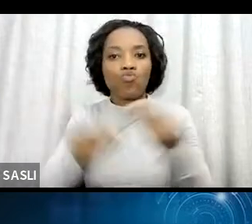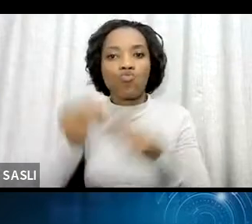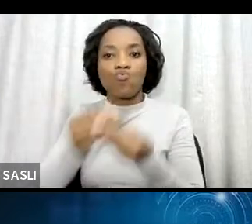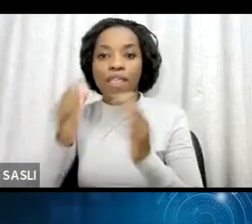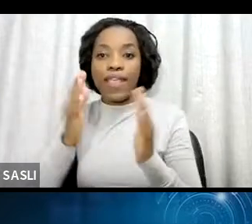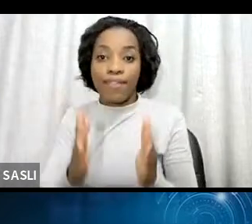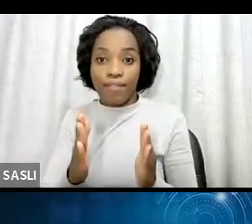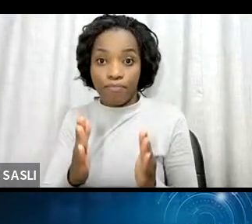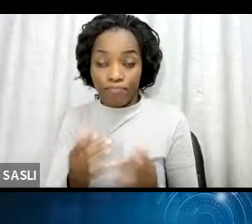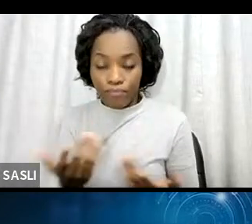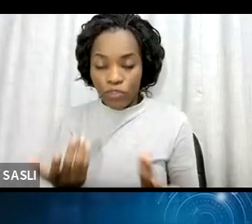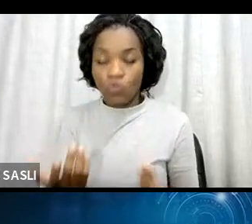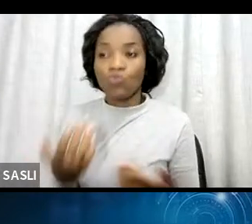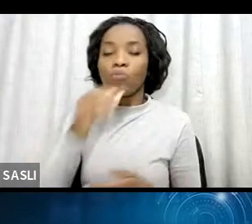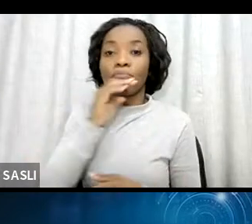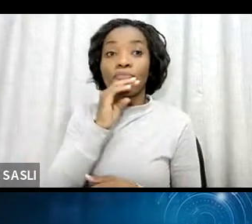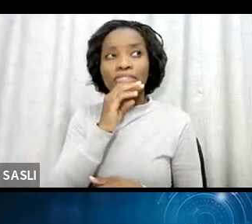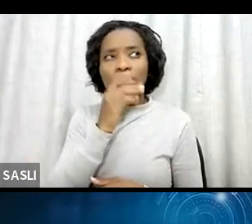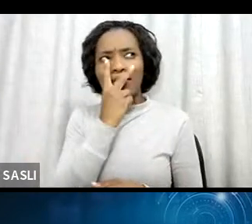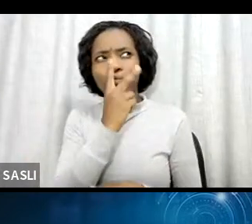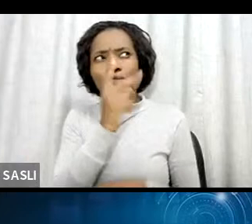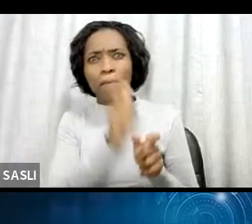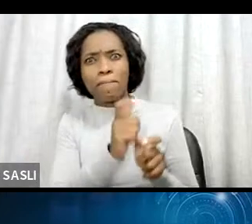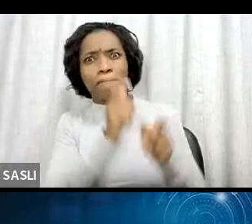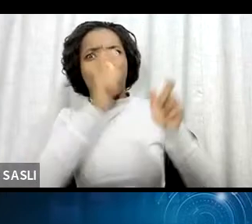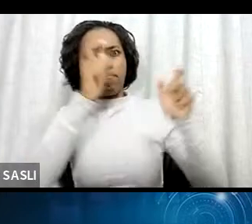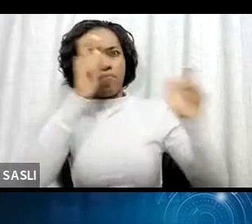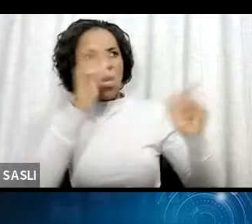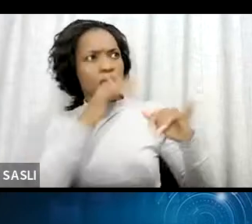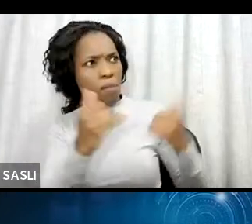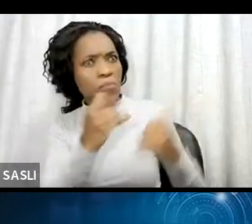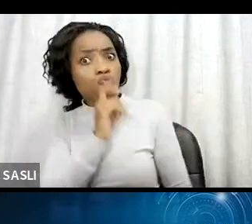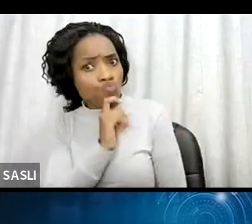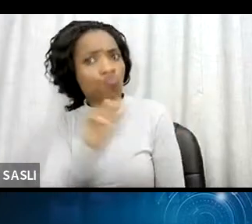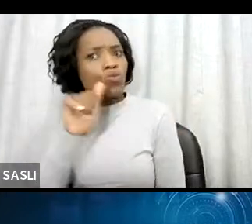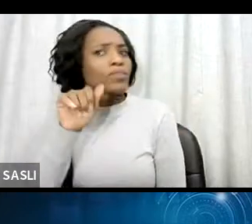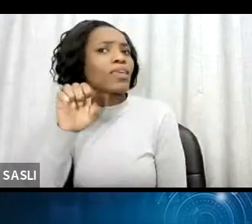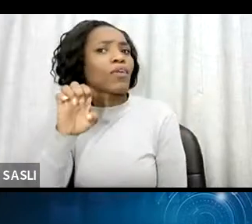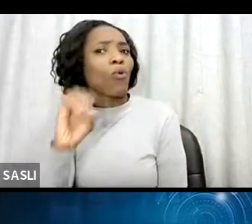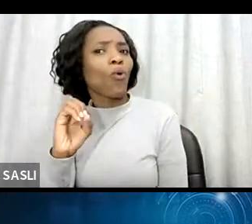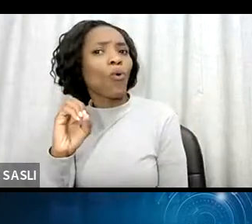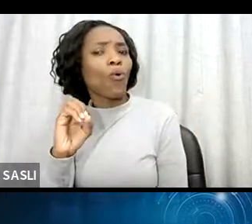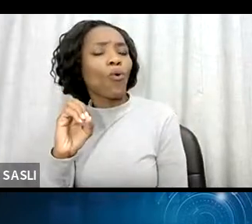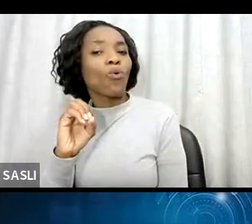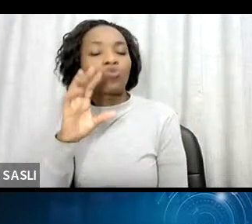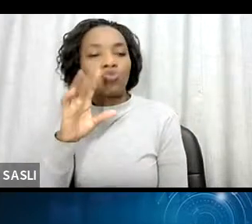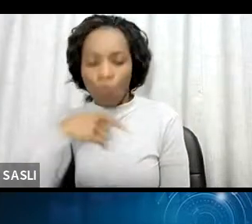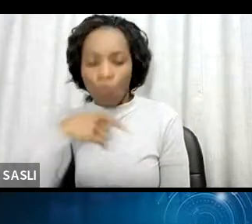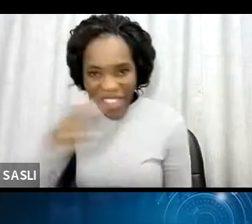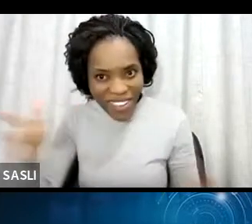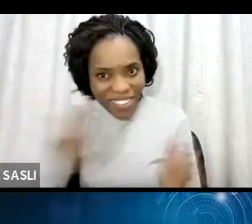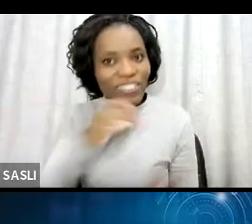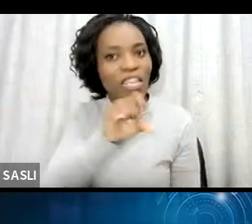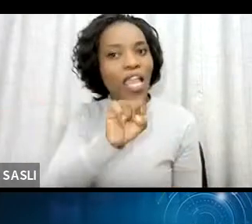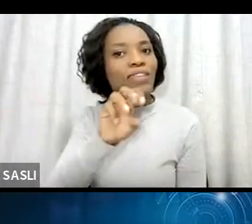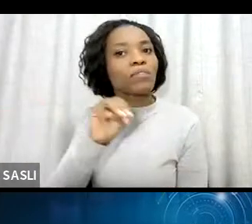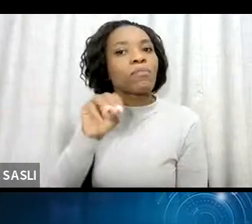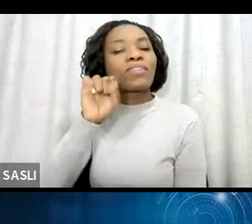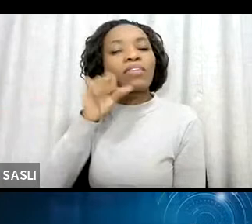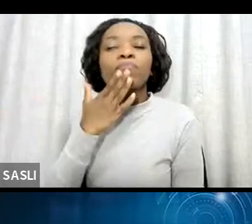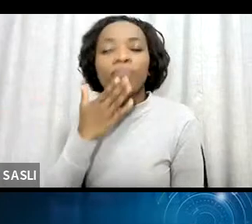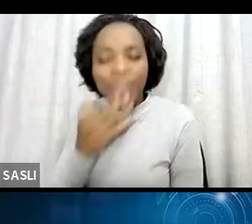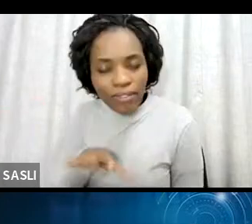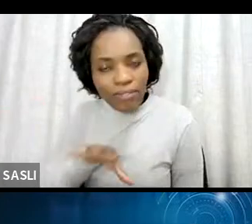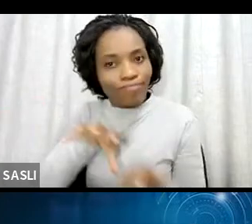moment is that the big and the large companies are the only ones who are using this program. So we encourage our SMMEs to take advantage